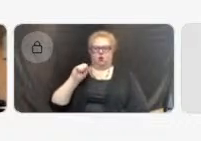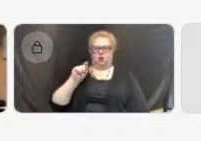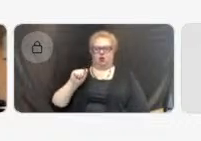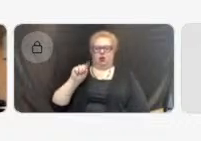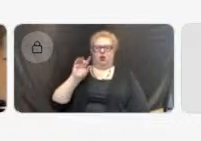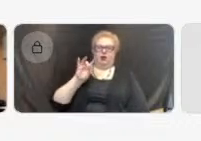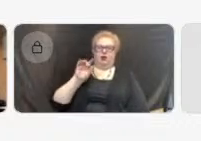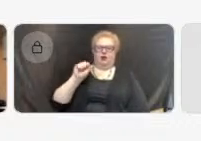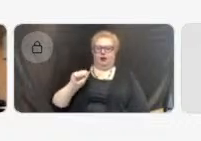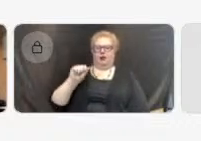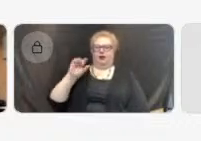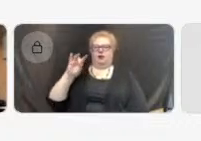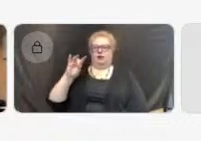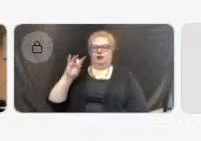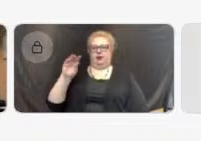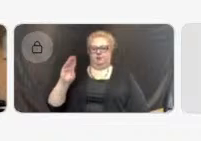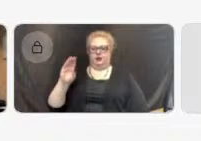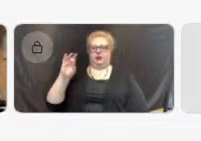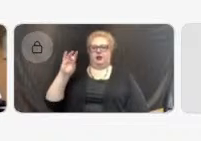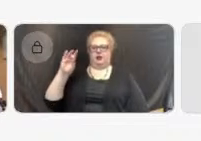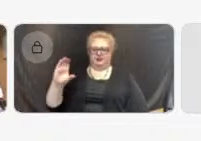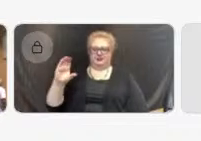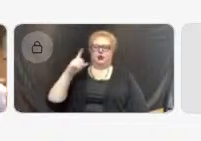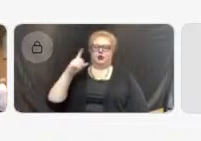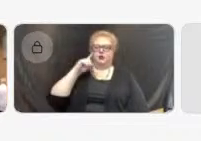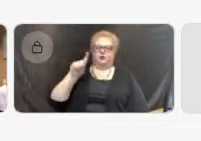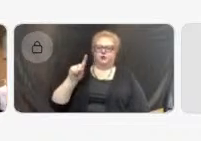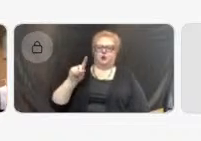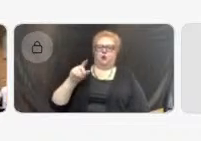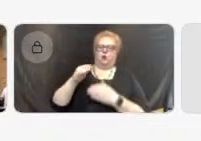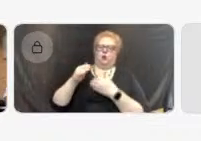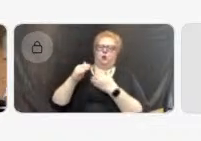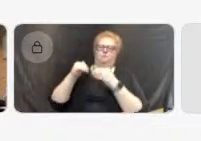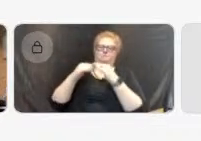8C. Minimum 70-foot width required,